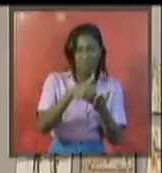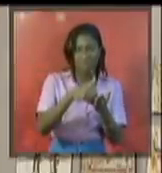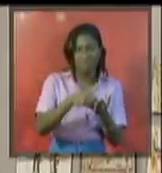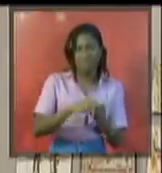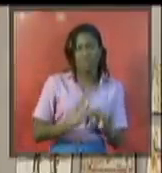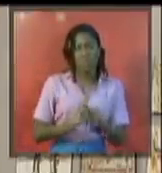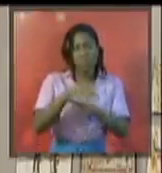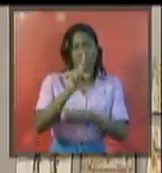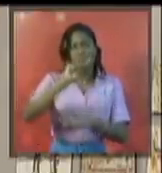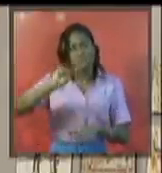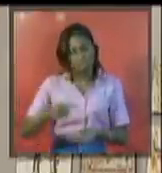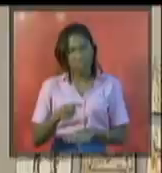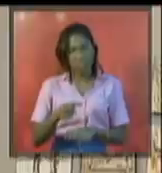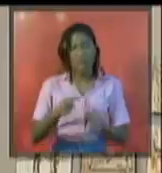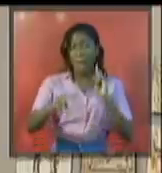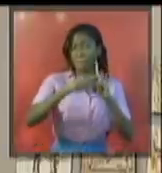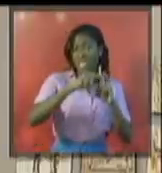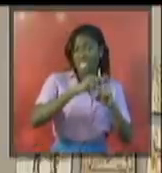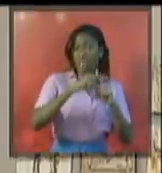2,276. Samples testing positive,